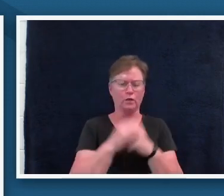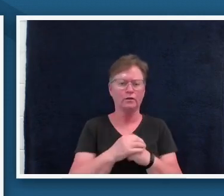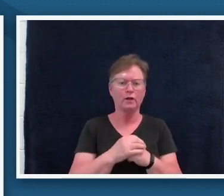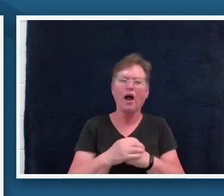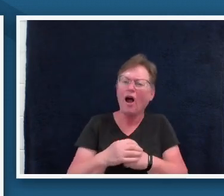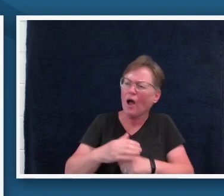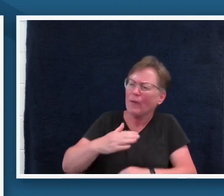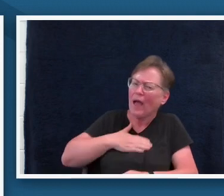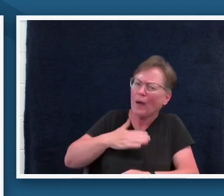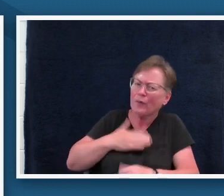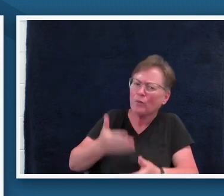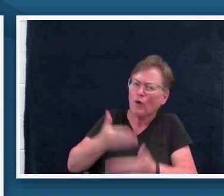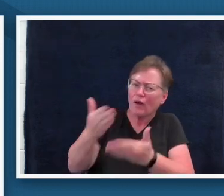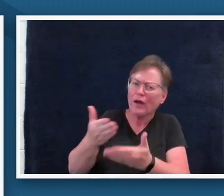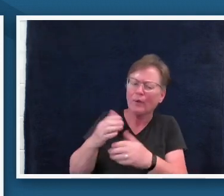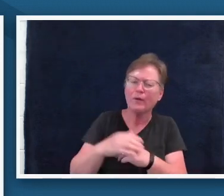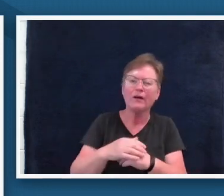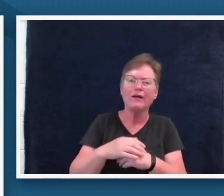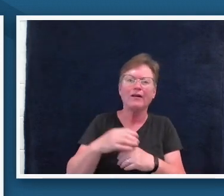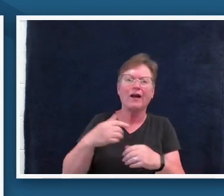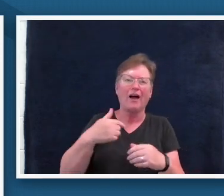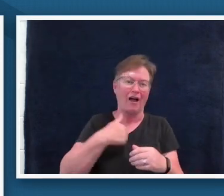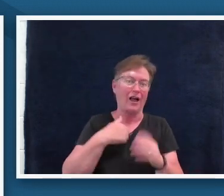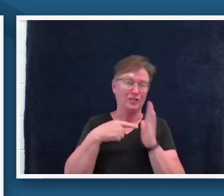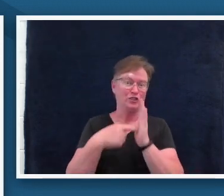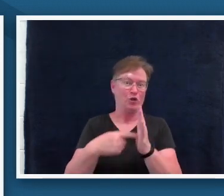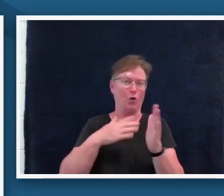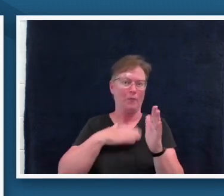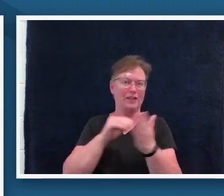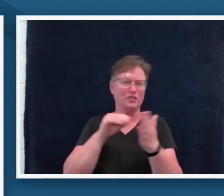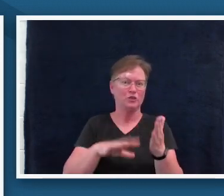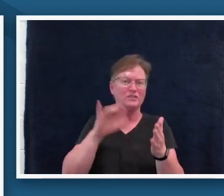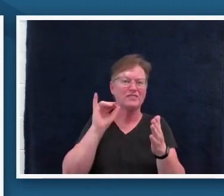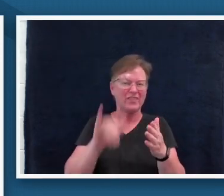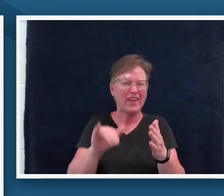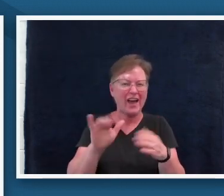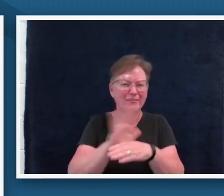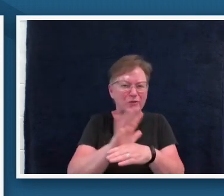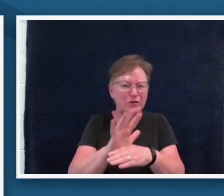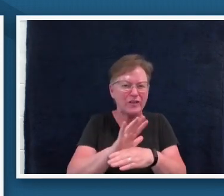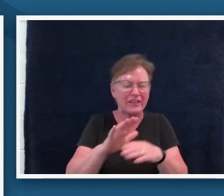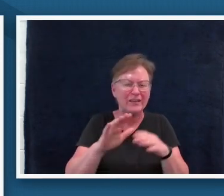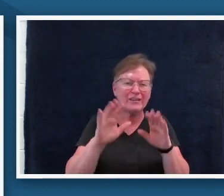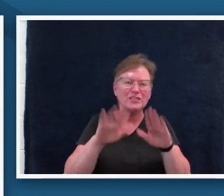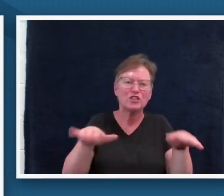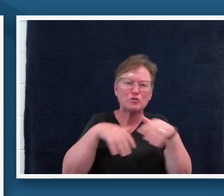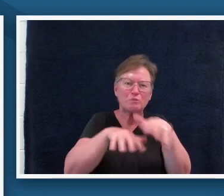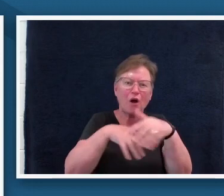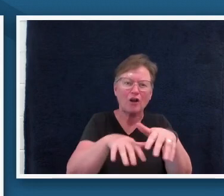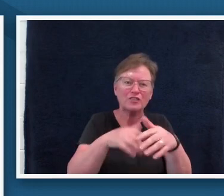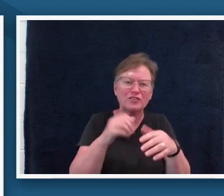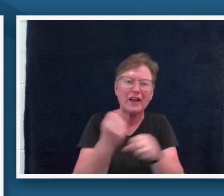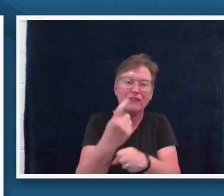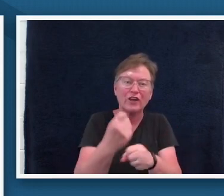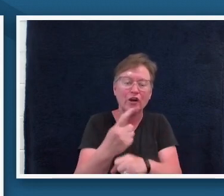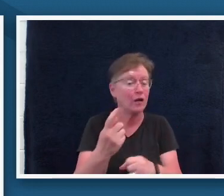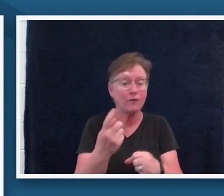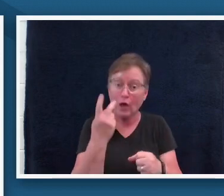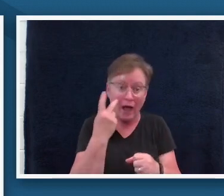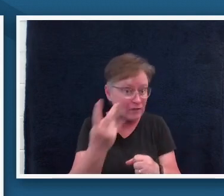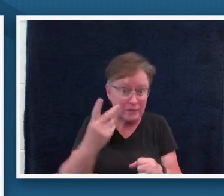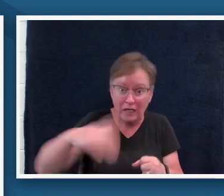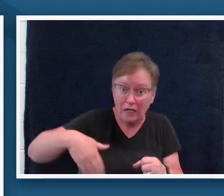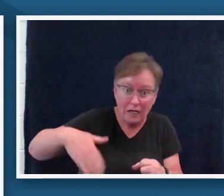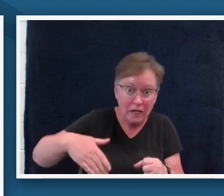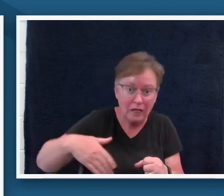We teach current events. I show my students that documentary every year. For those of you who haven't watched it, it's all about children